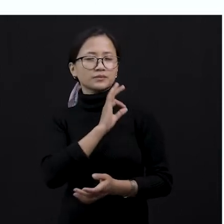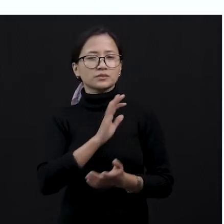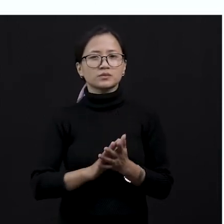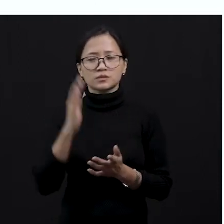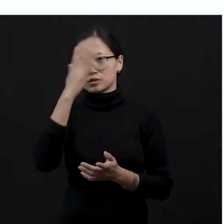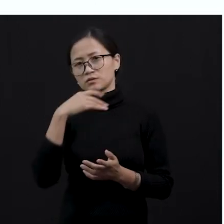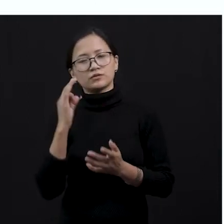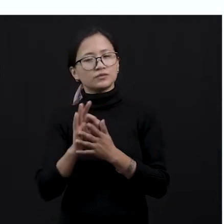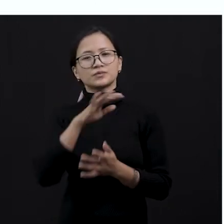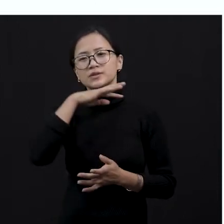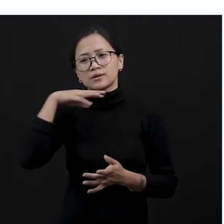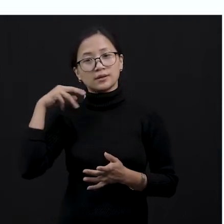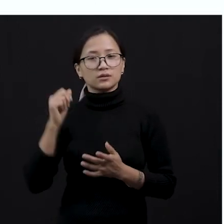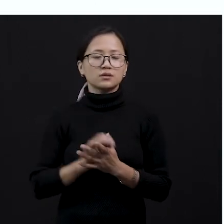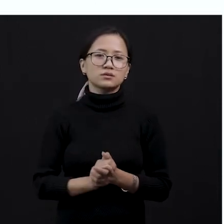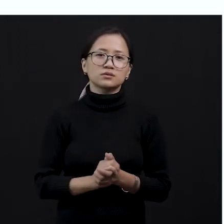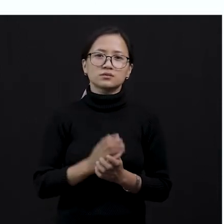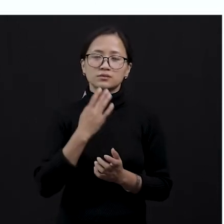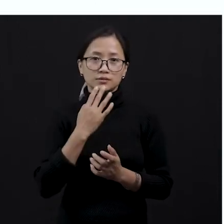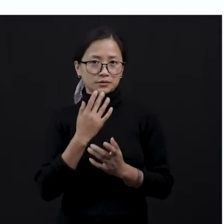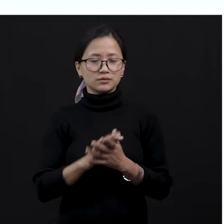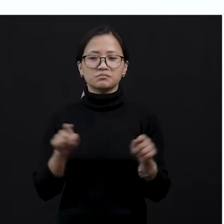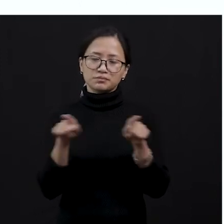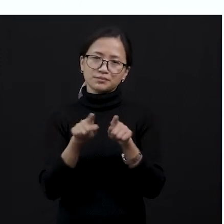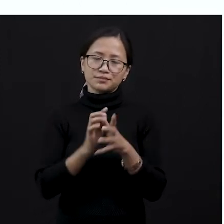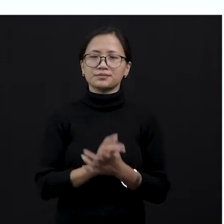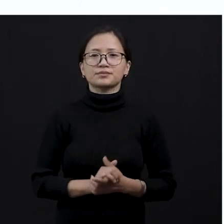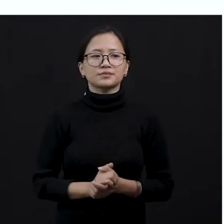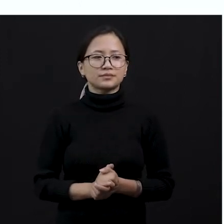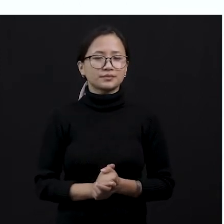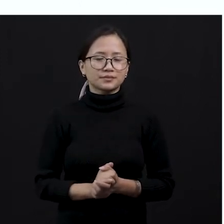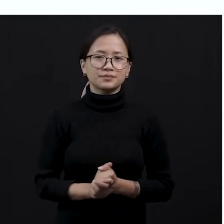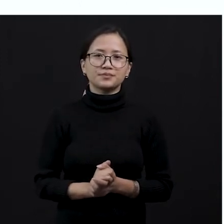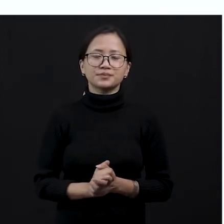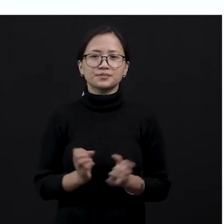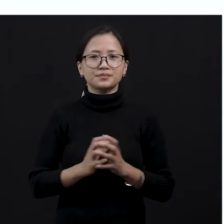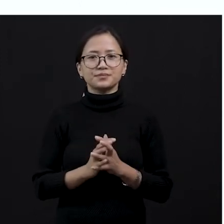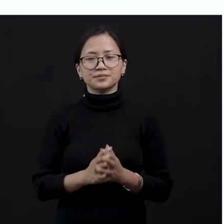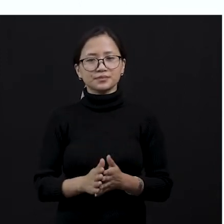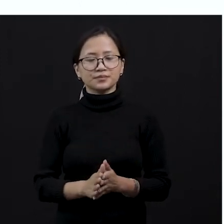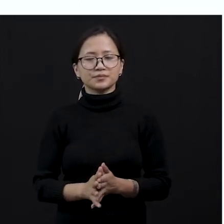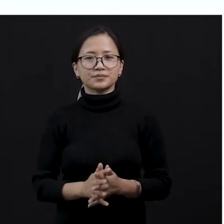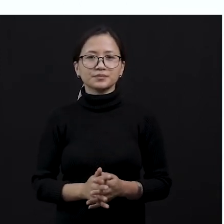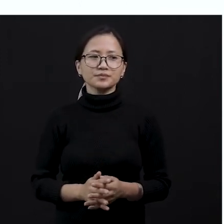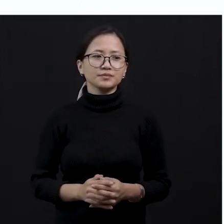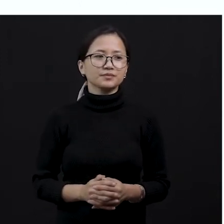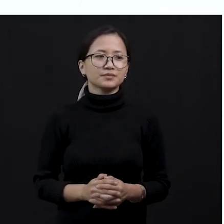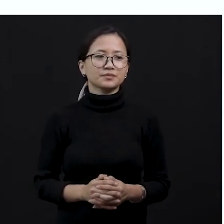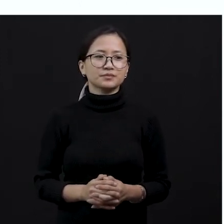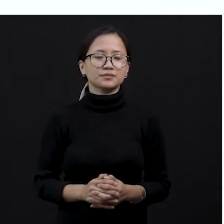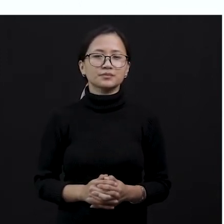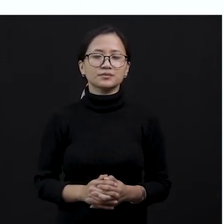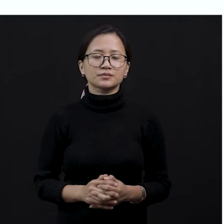these beautiful colors. Okay, and he wants these colors to make his life more colorful, more attractive. Okay,